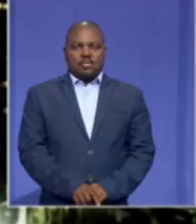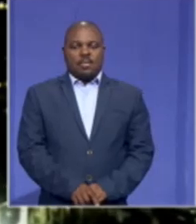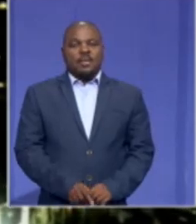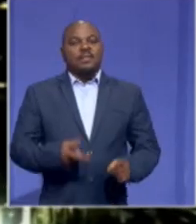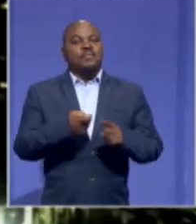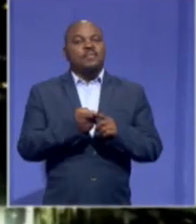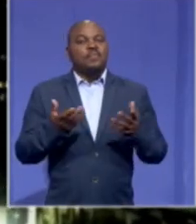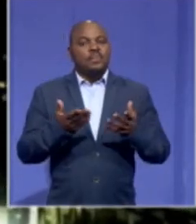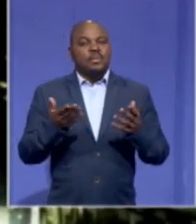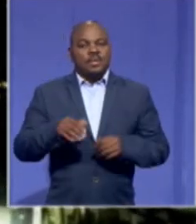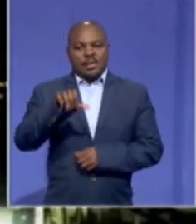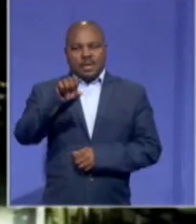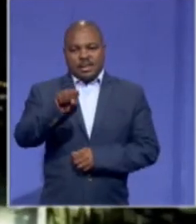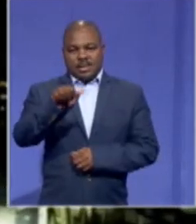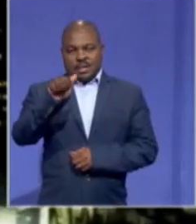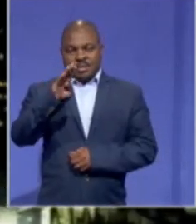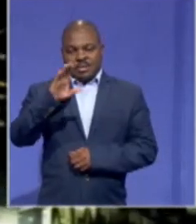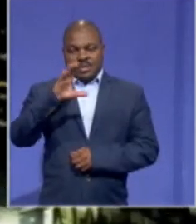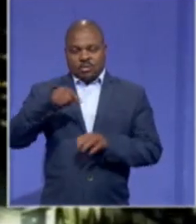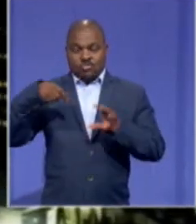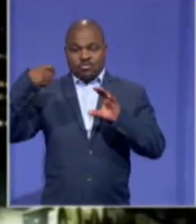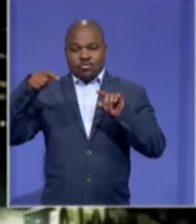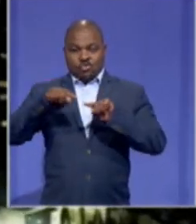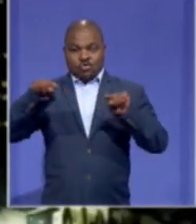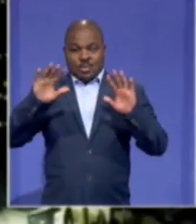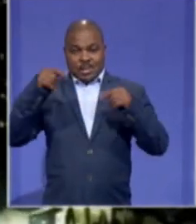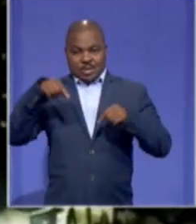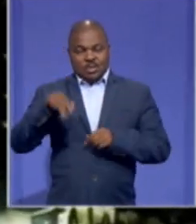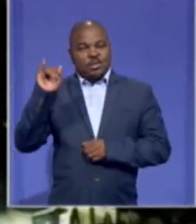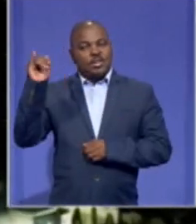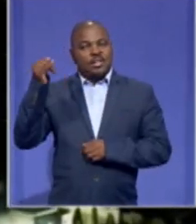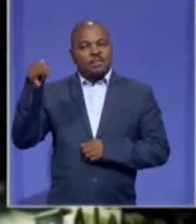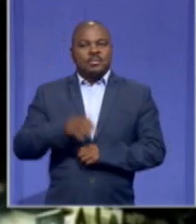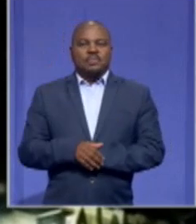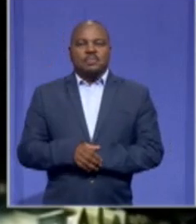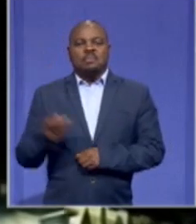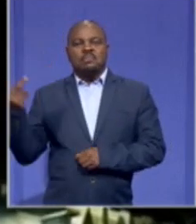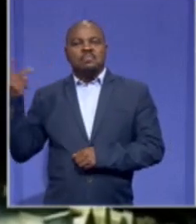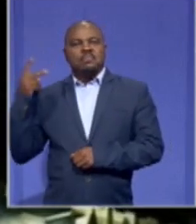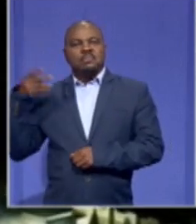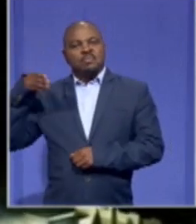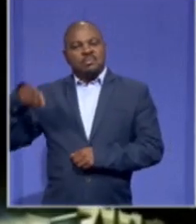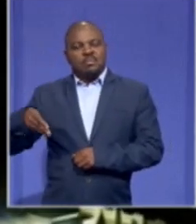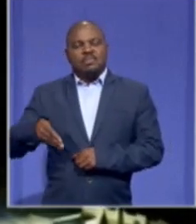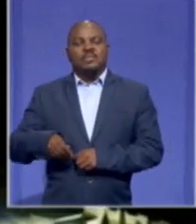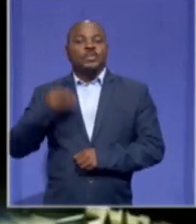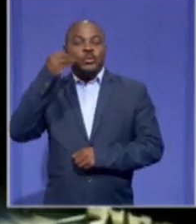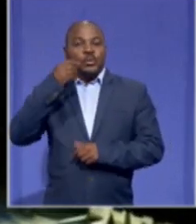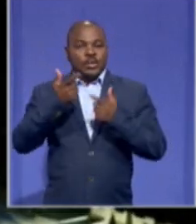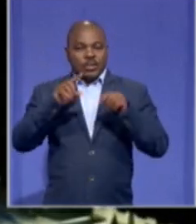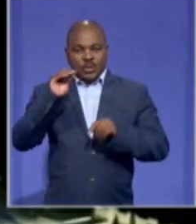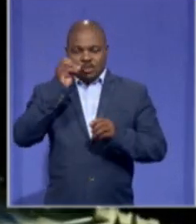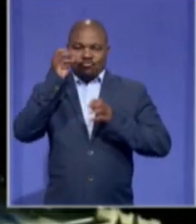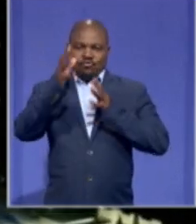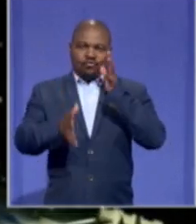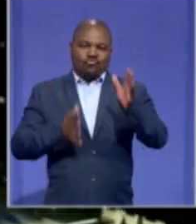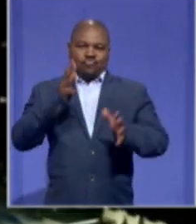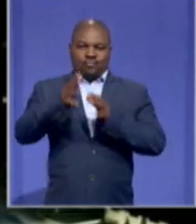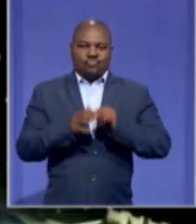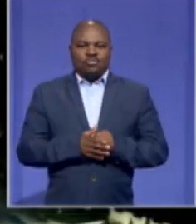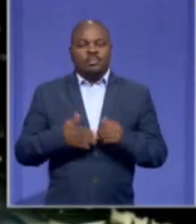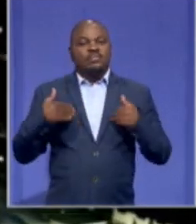Ka kotloloho ho tswa SABC Studio 10 Auckland Park, Johannesburg. Re utlisetsa ditaba ka puo ya Sesotho seo re di thakgolang